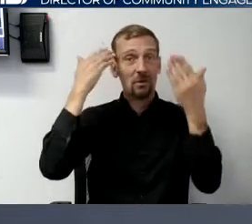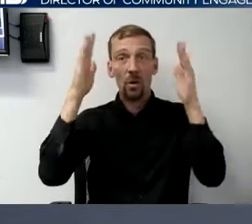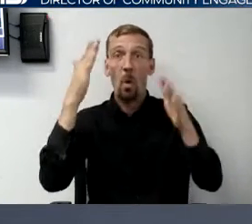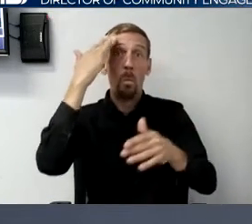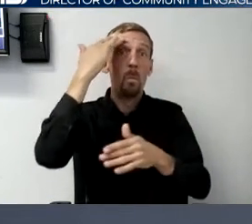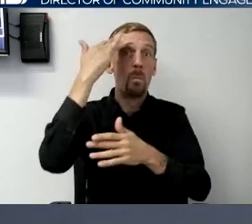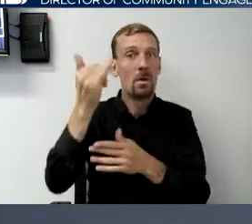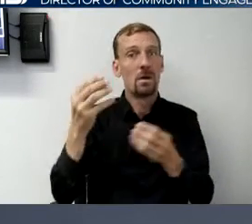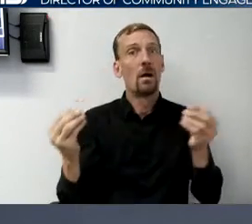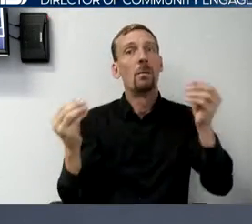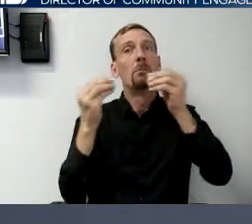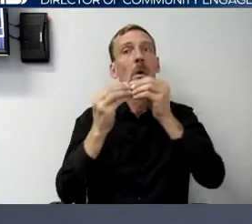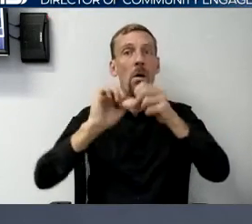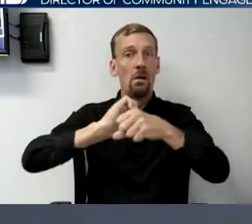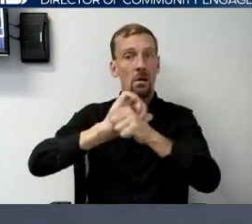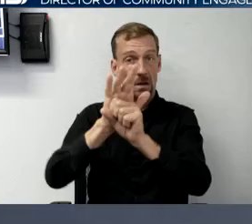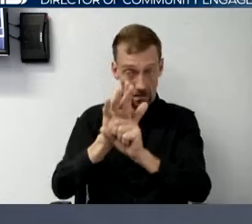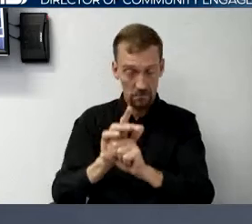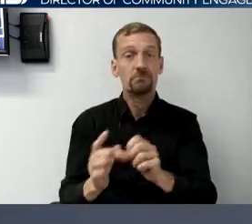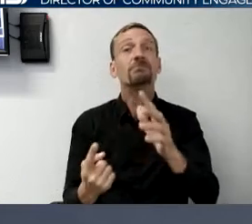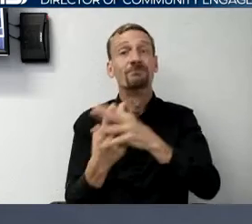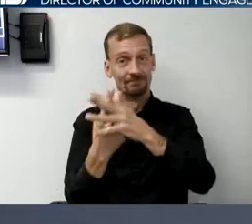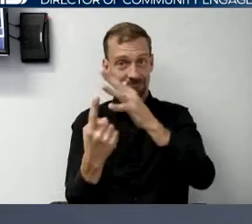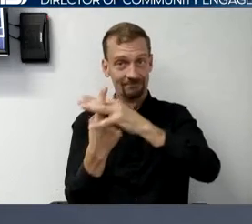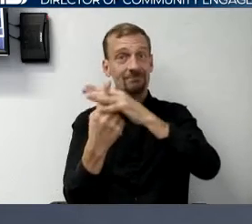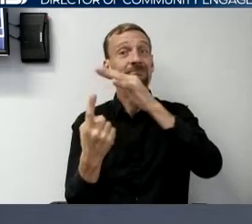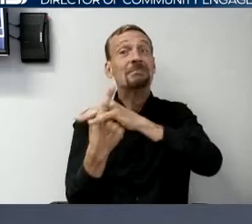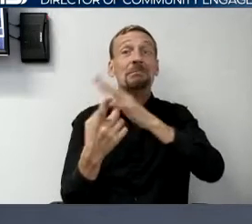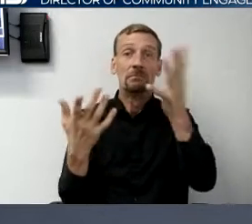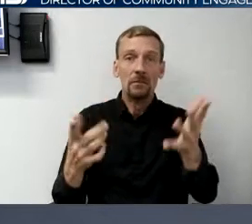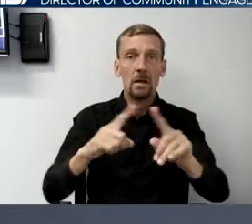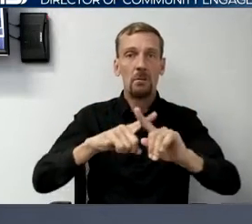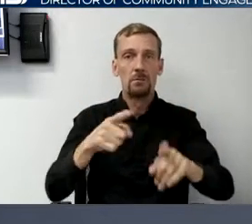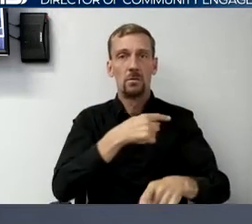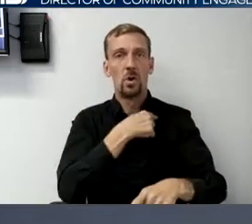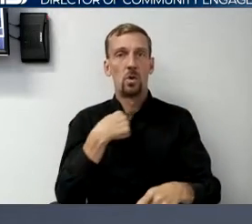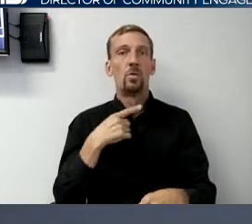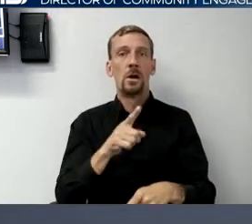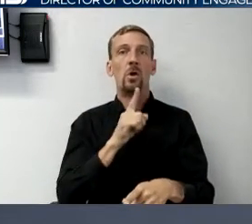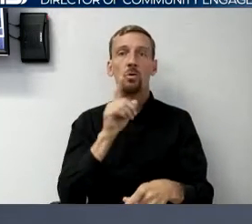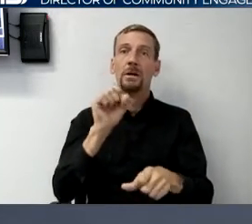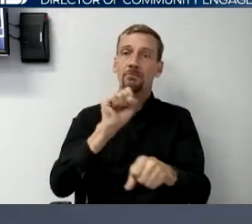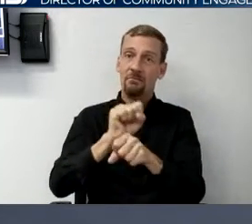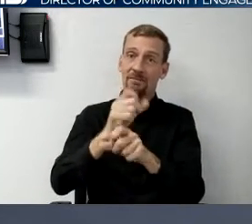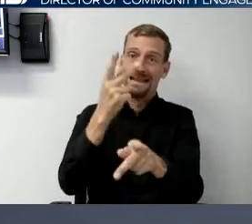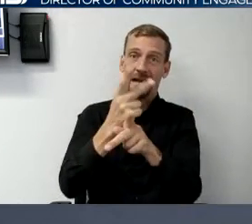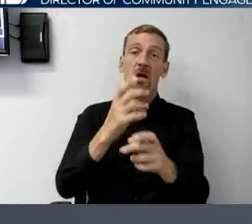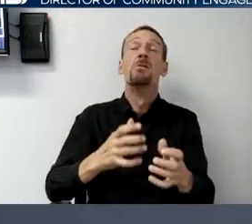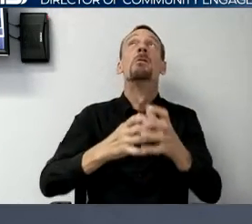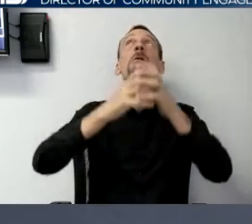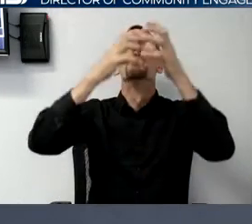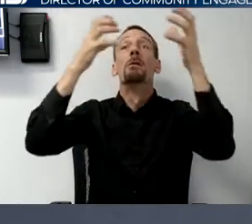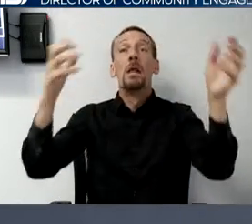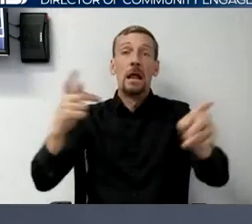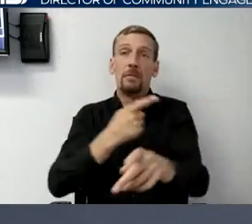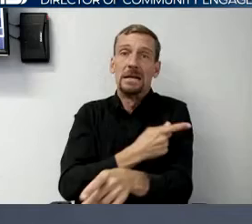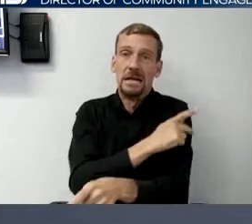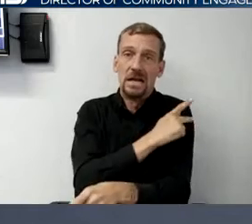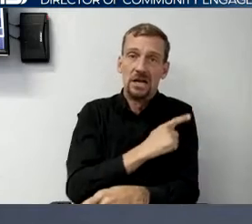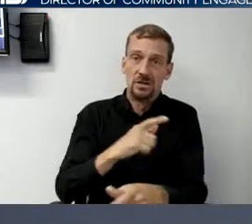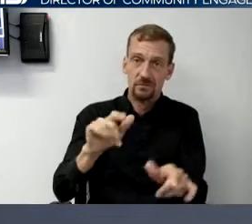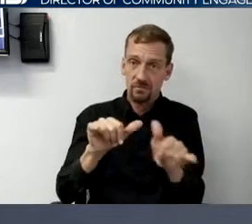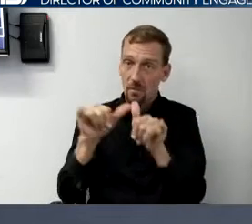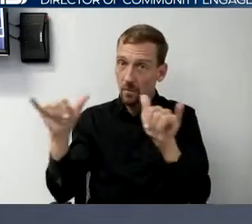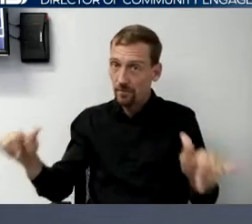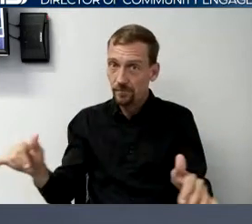are showing up. But we are taking care of a very high acuity of patients too. And unfortunately, I think many of